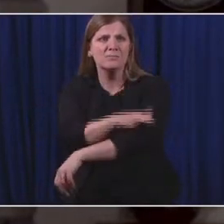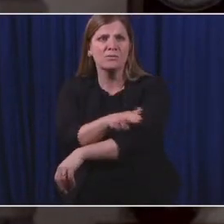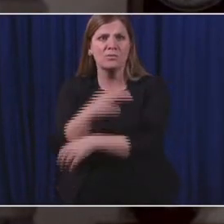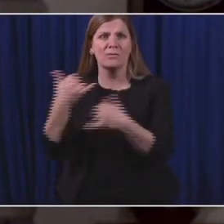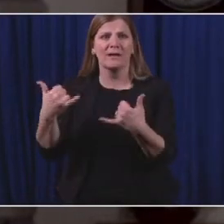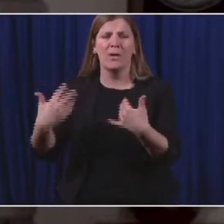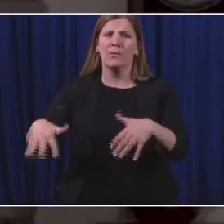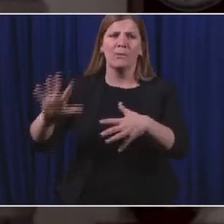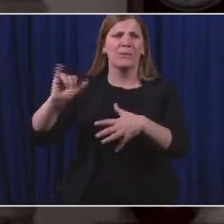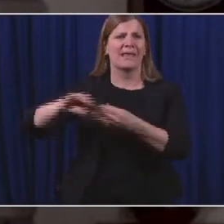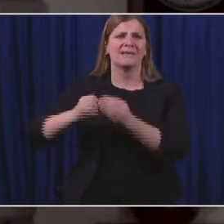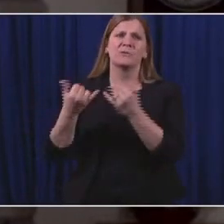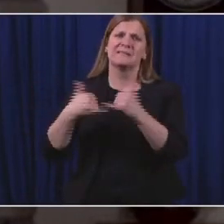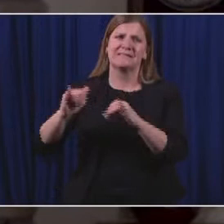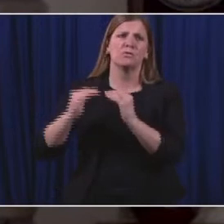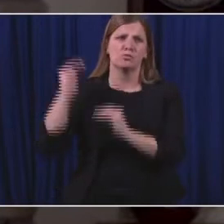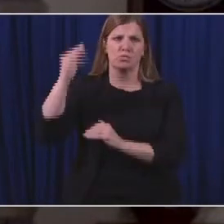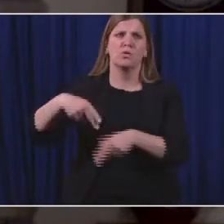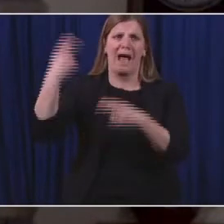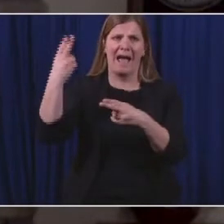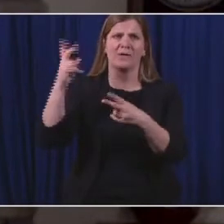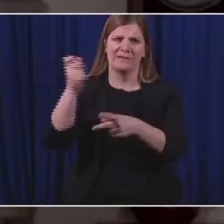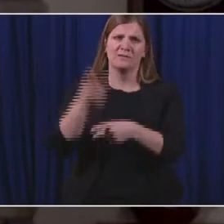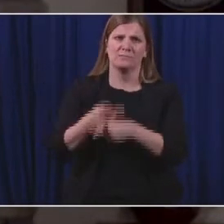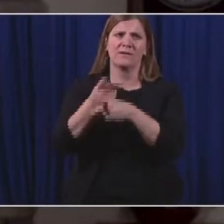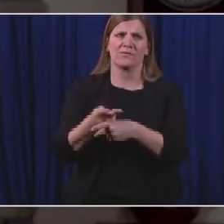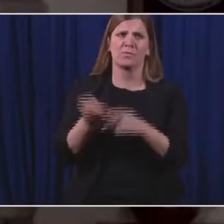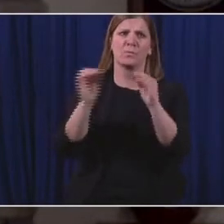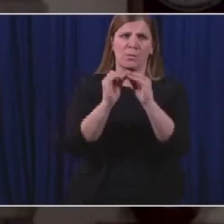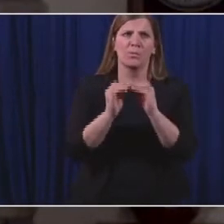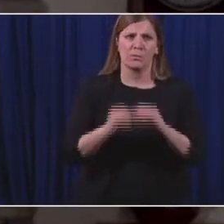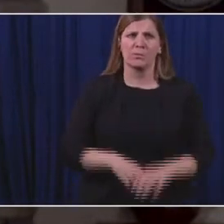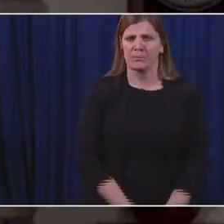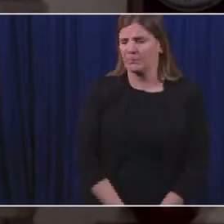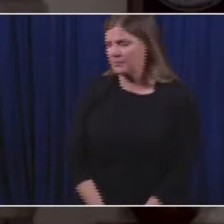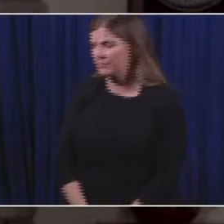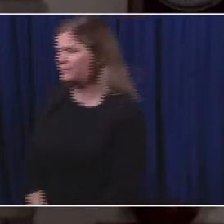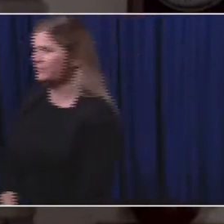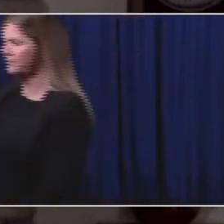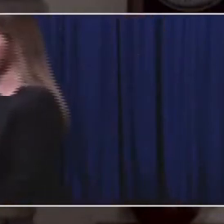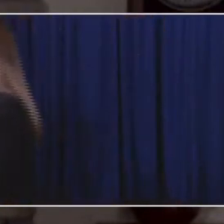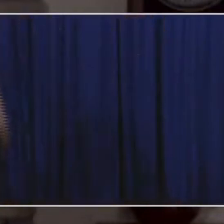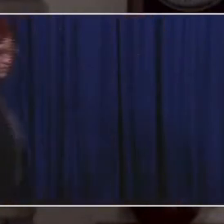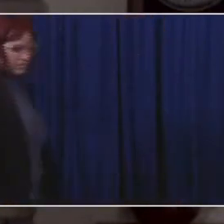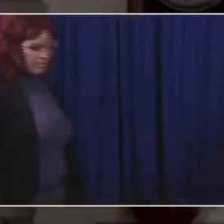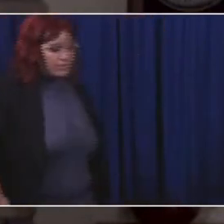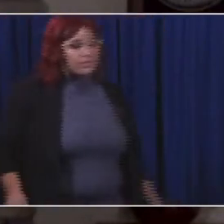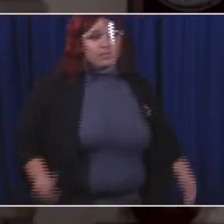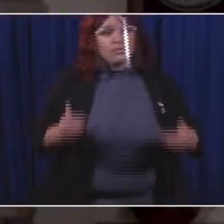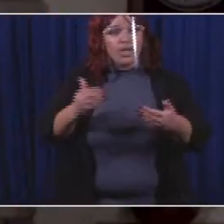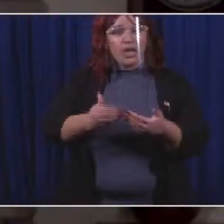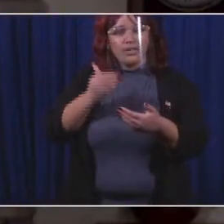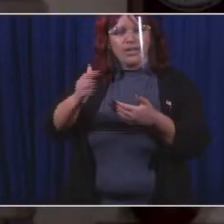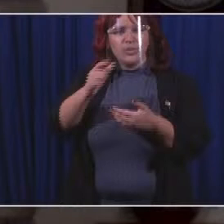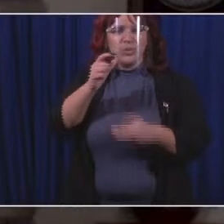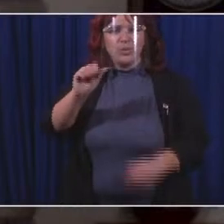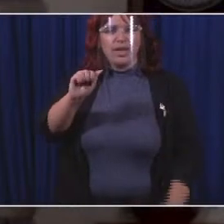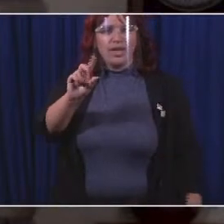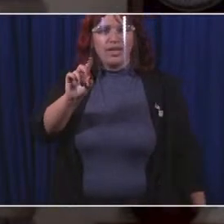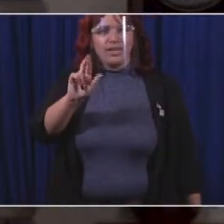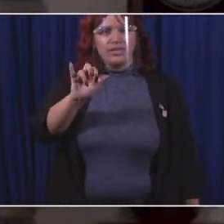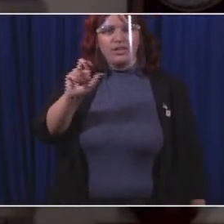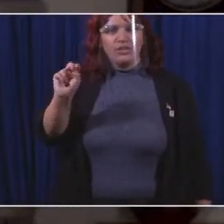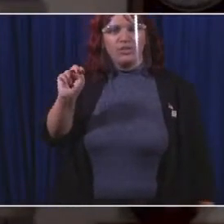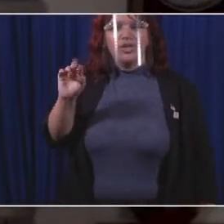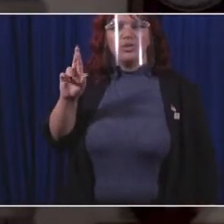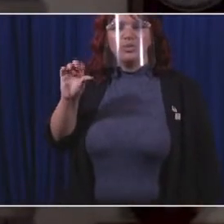well. Next question is from Adrian Robbins at WCMH in Columbus. Hi, Governor.